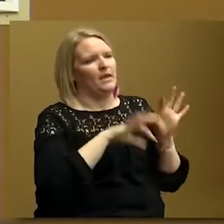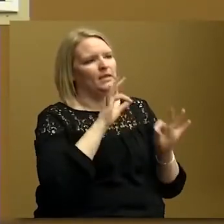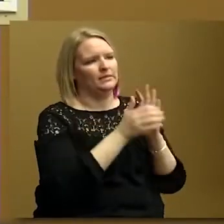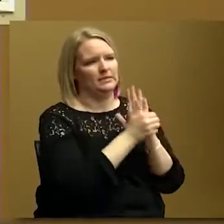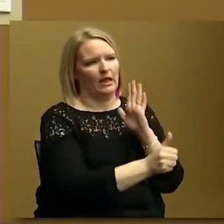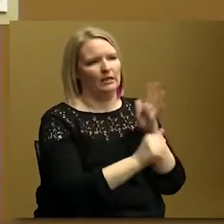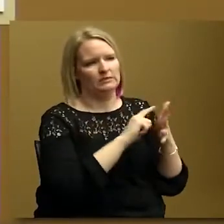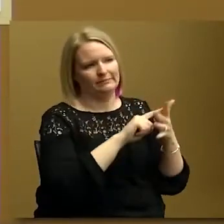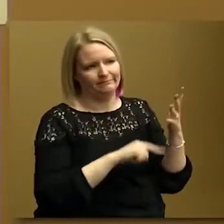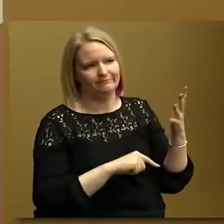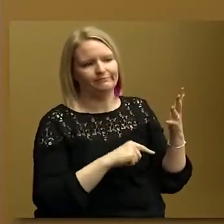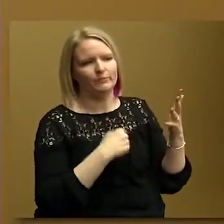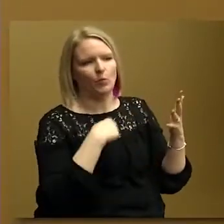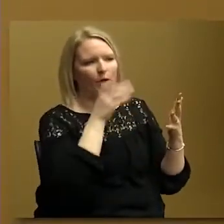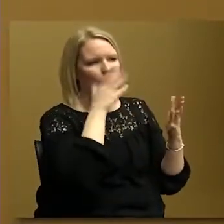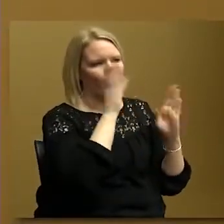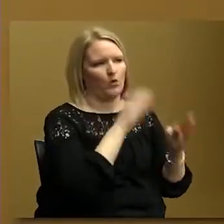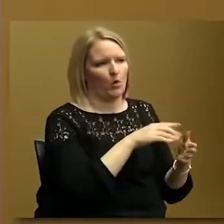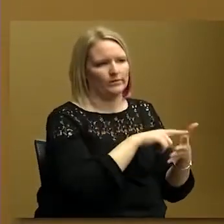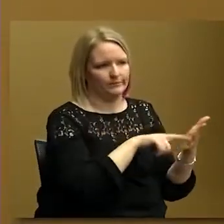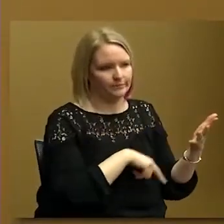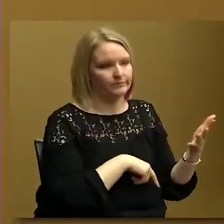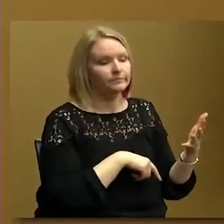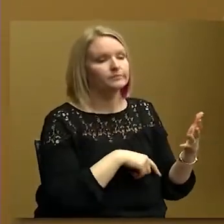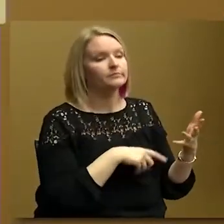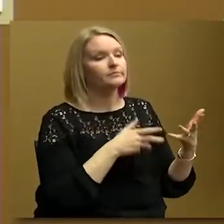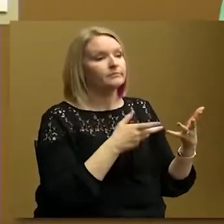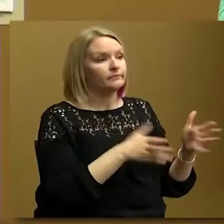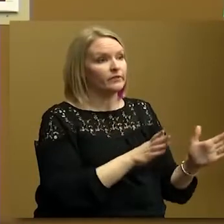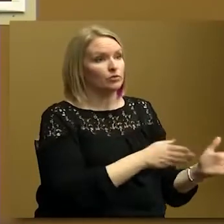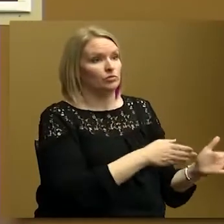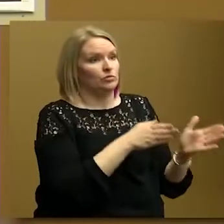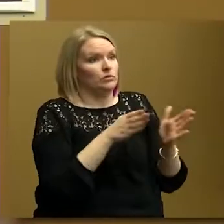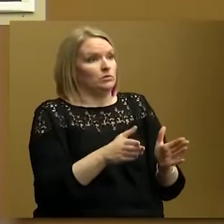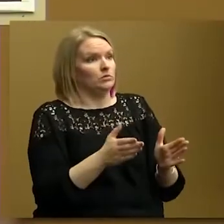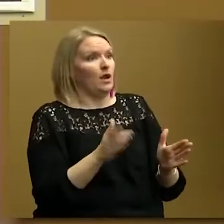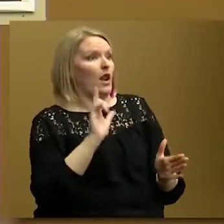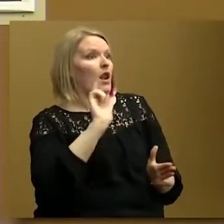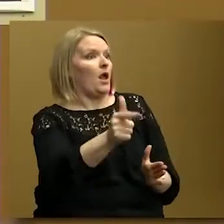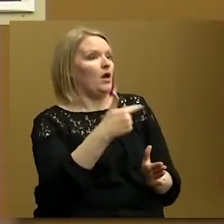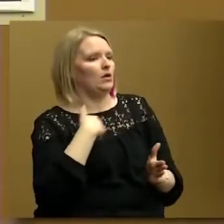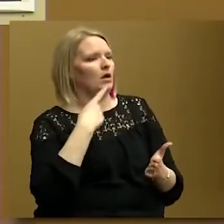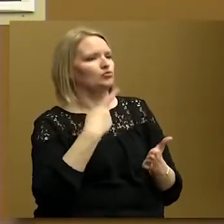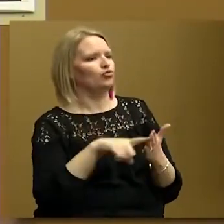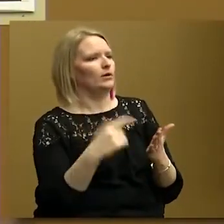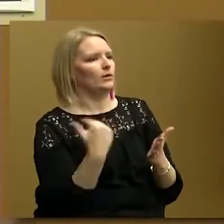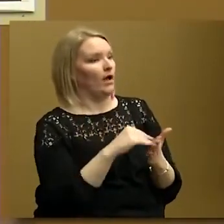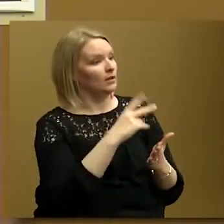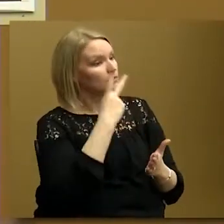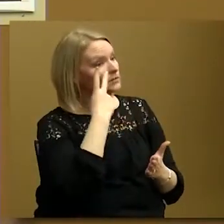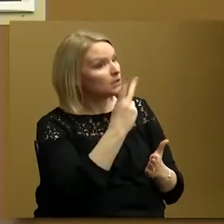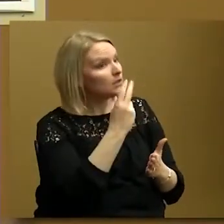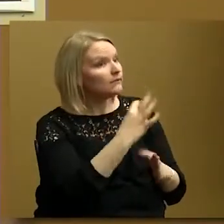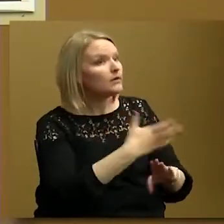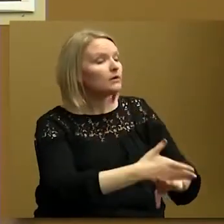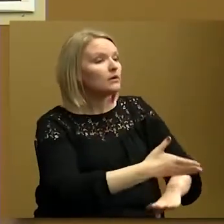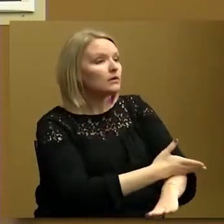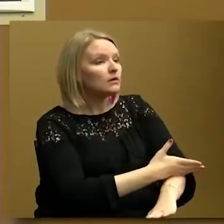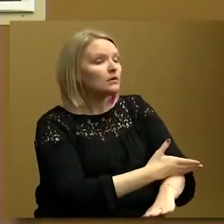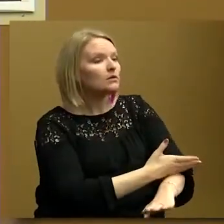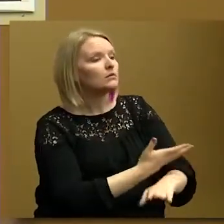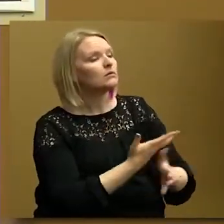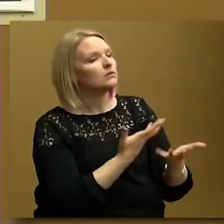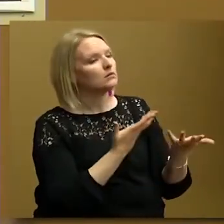that I want to, that we're going to work on. Then I could go back and check for progress. So it could be a